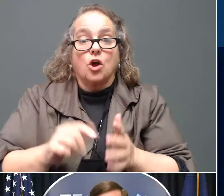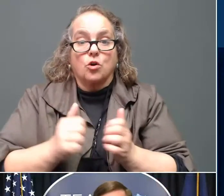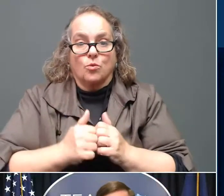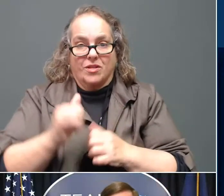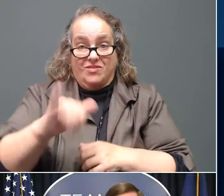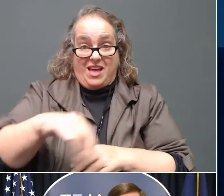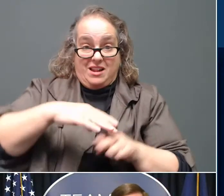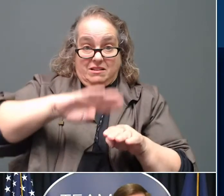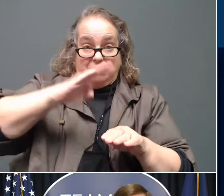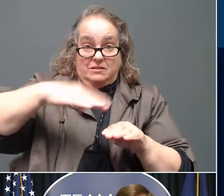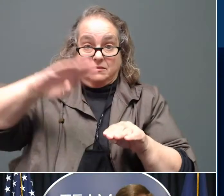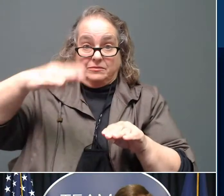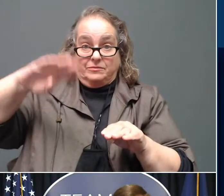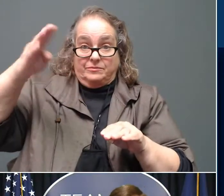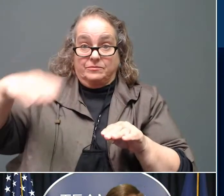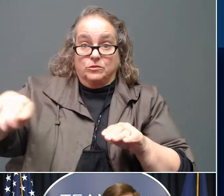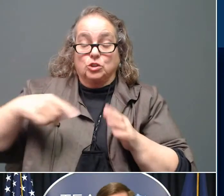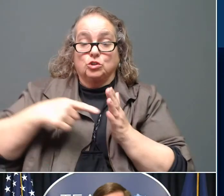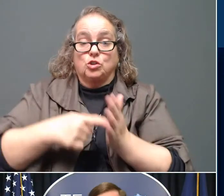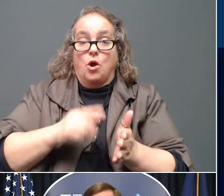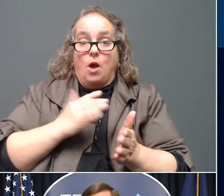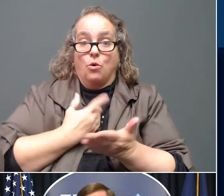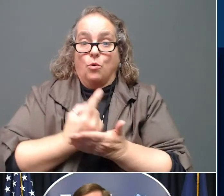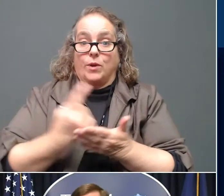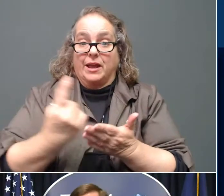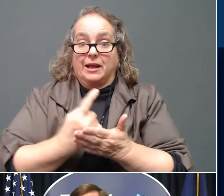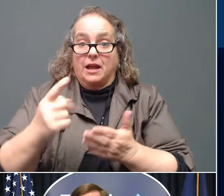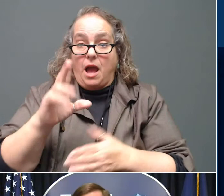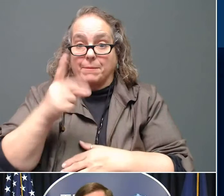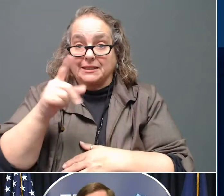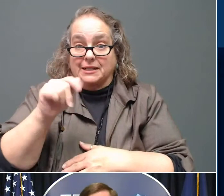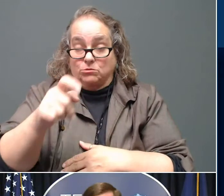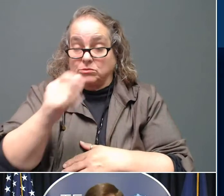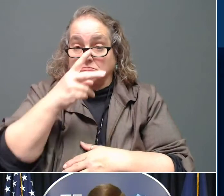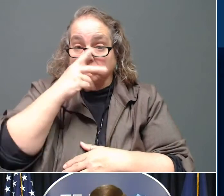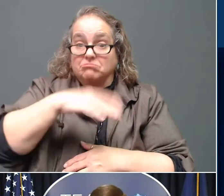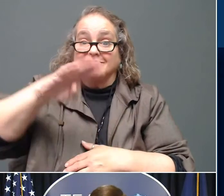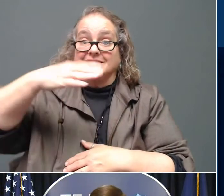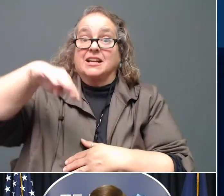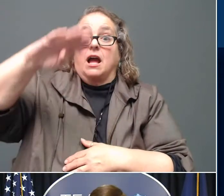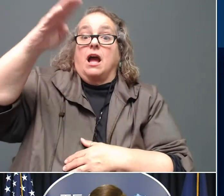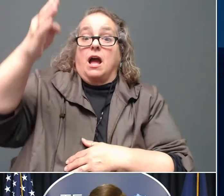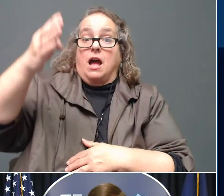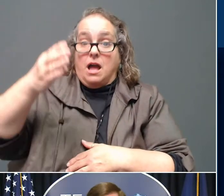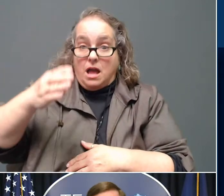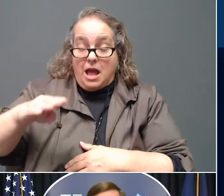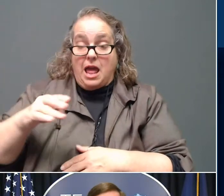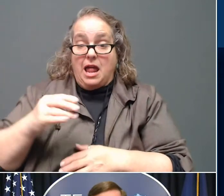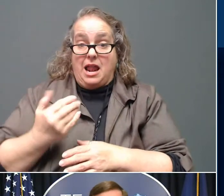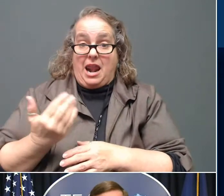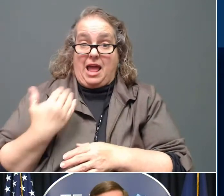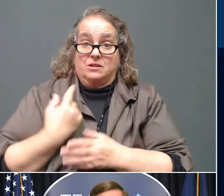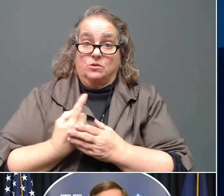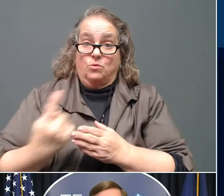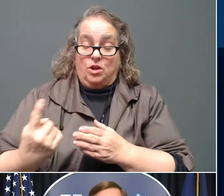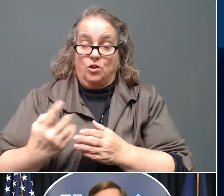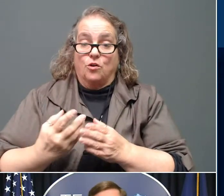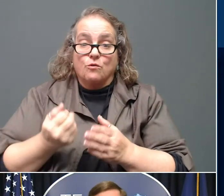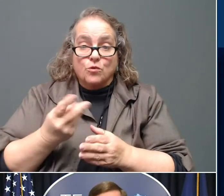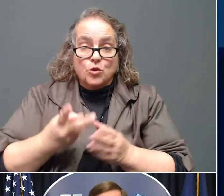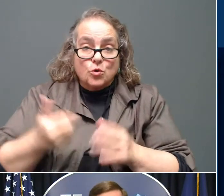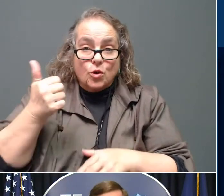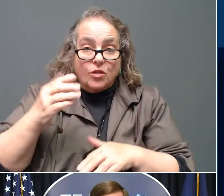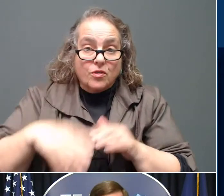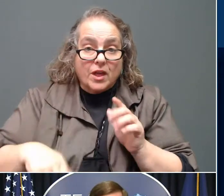chart, which shows our weekly update. As you can see, this last week had fewer cases than the week before. This marks